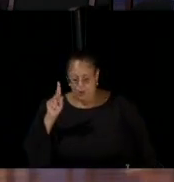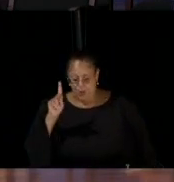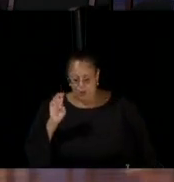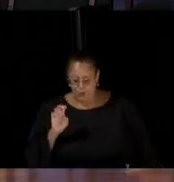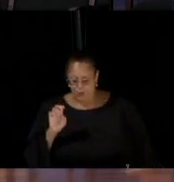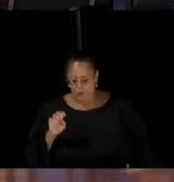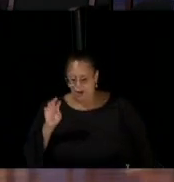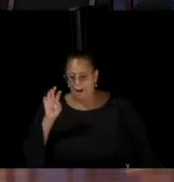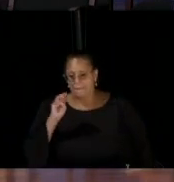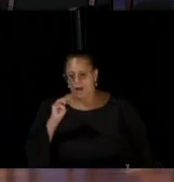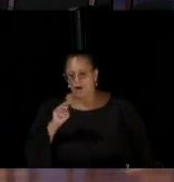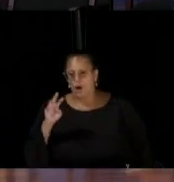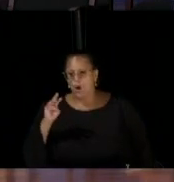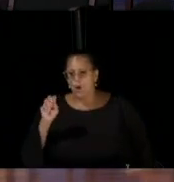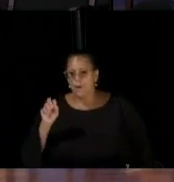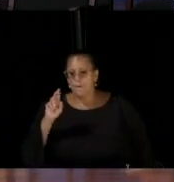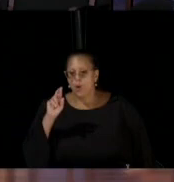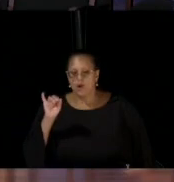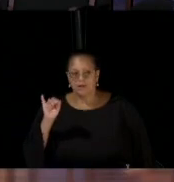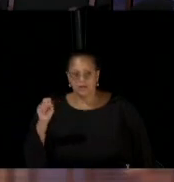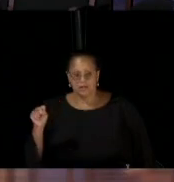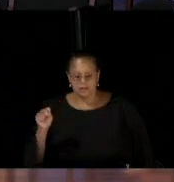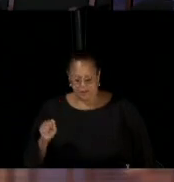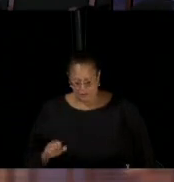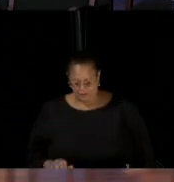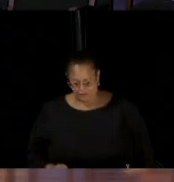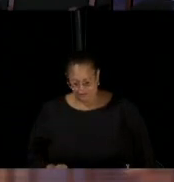Luke Michael Morris.